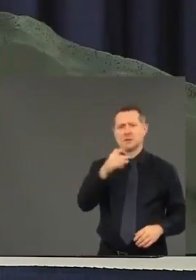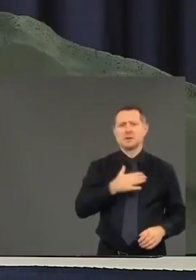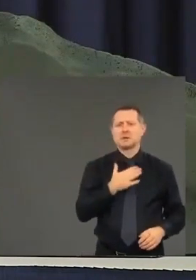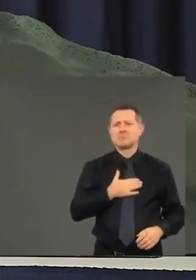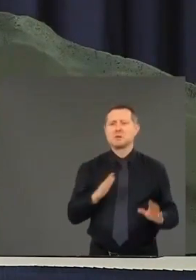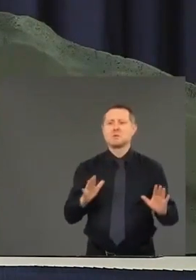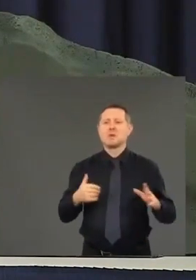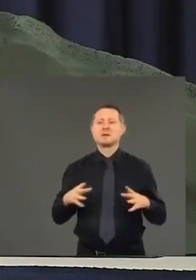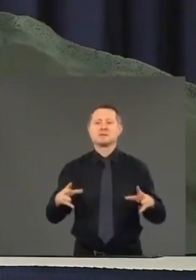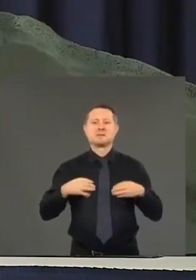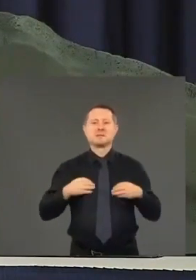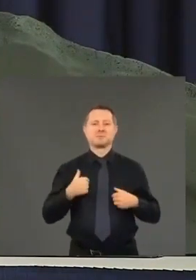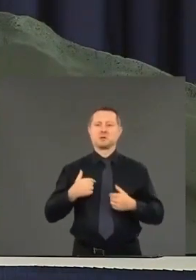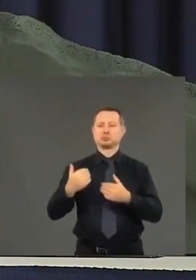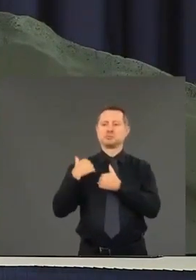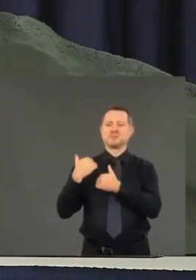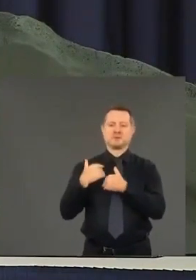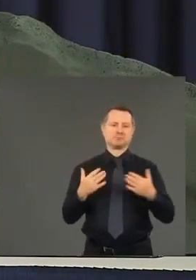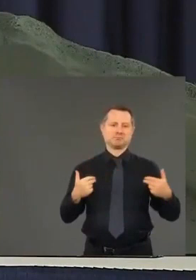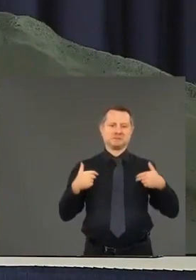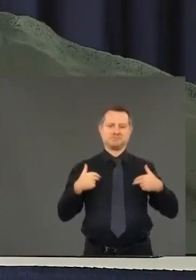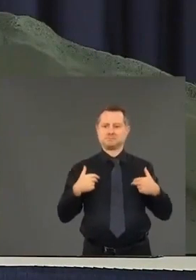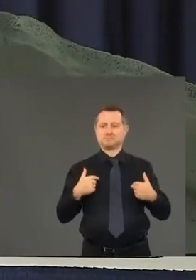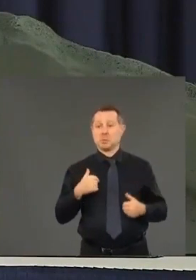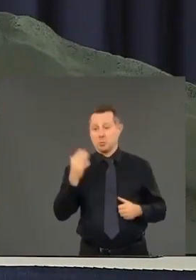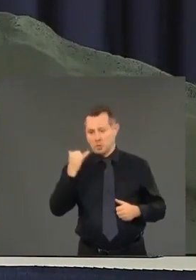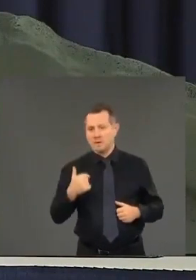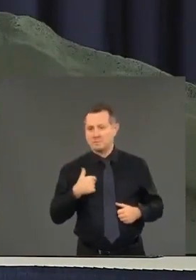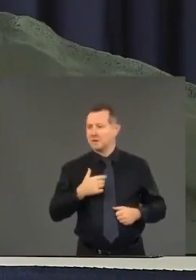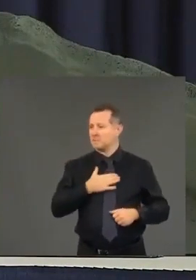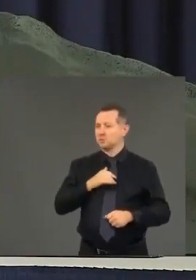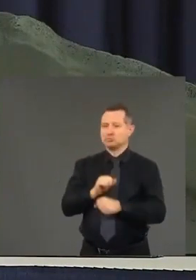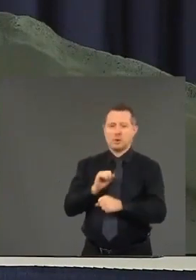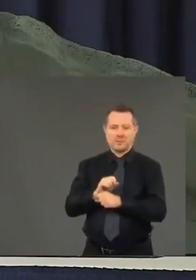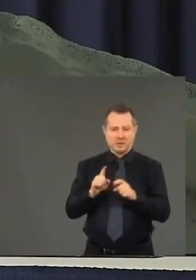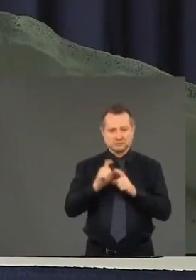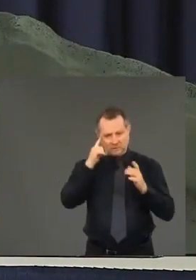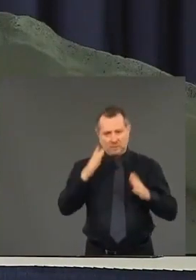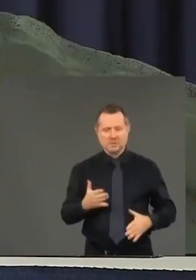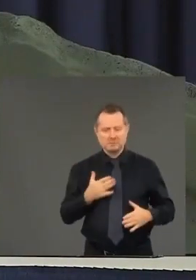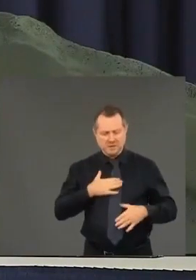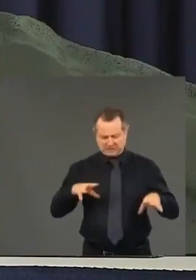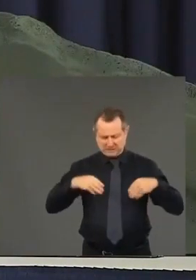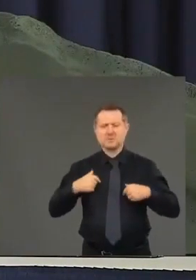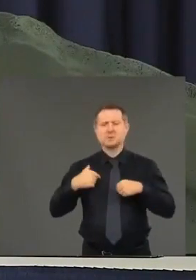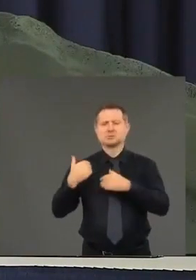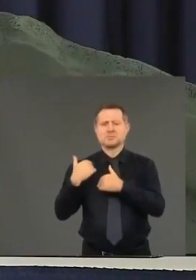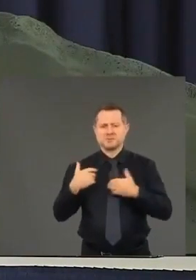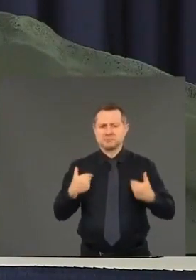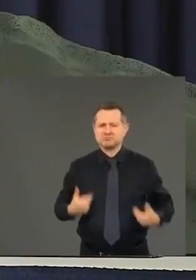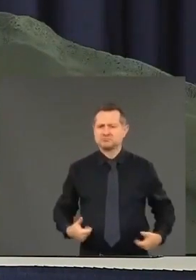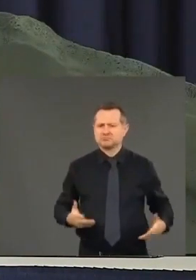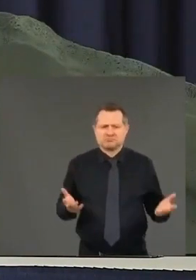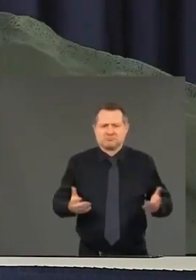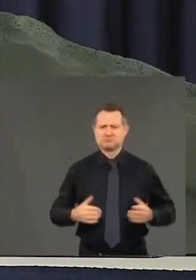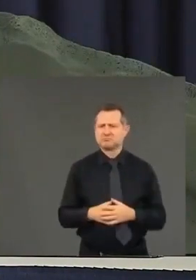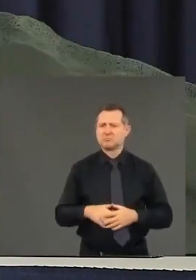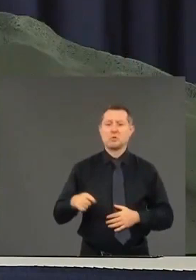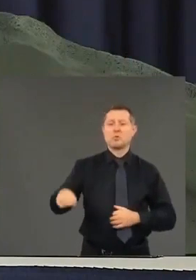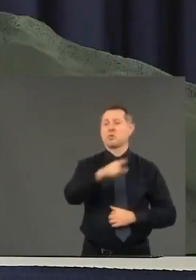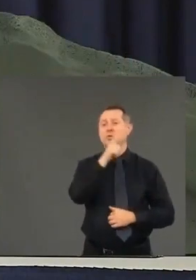heat. That's why I get paid the big bucks. I get it. But, you know, the groups,